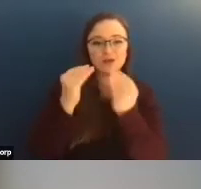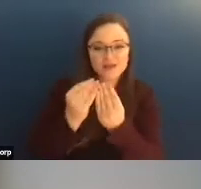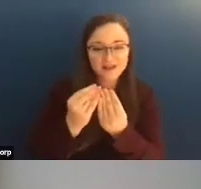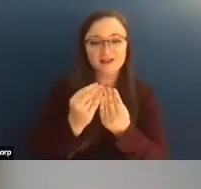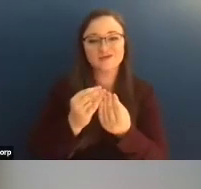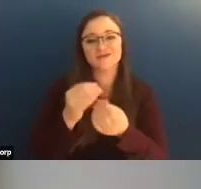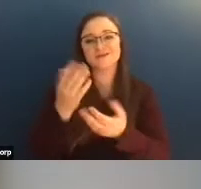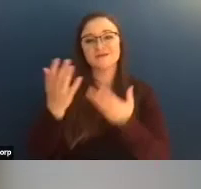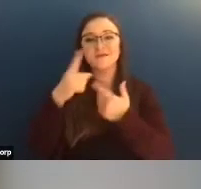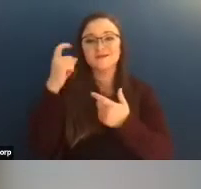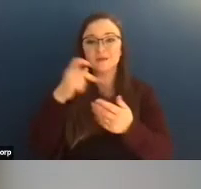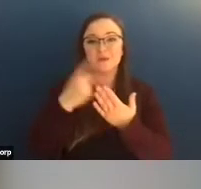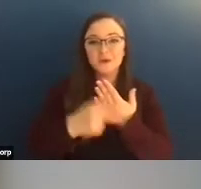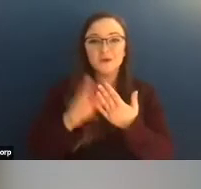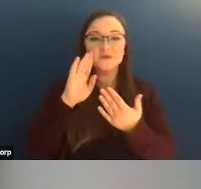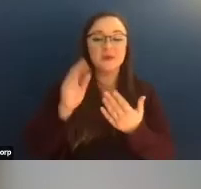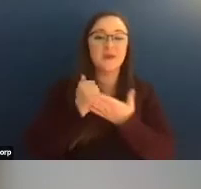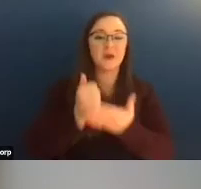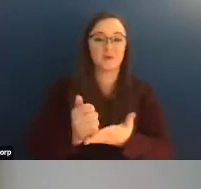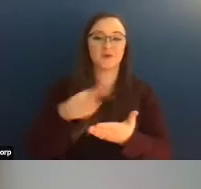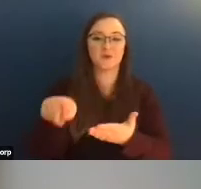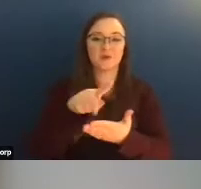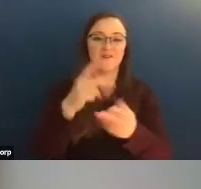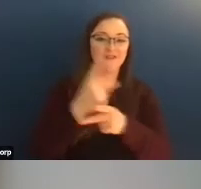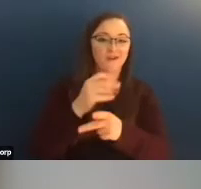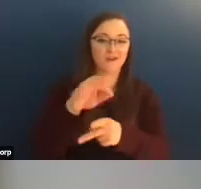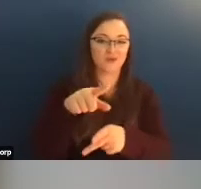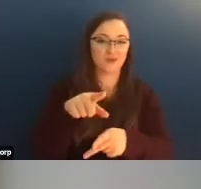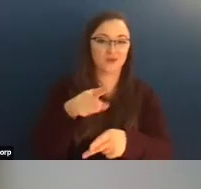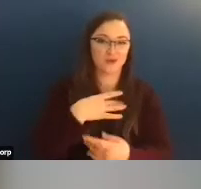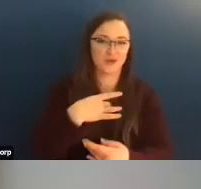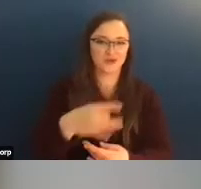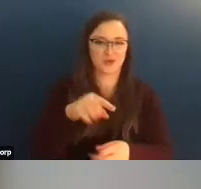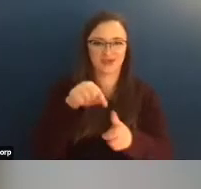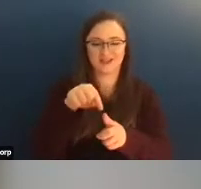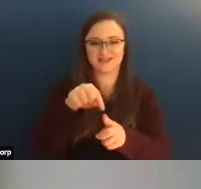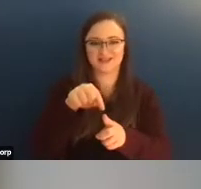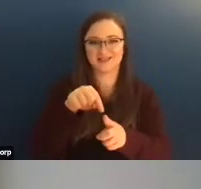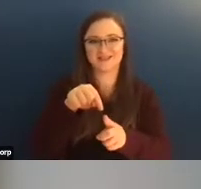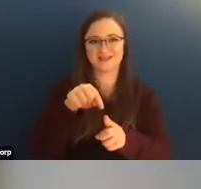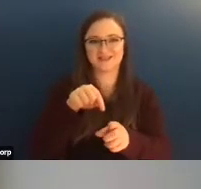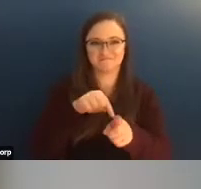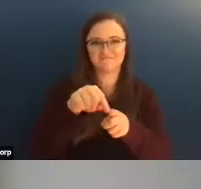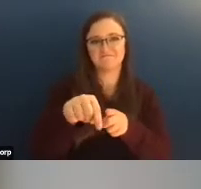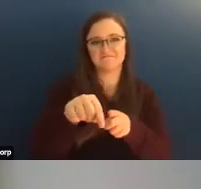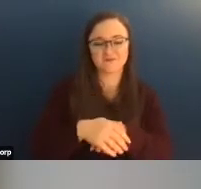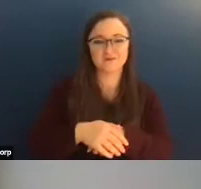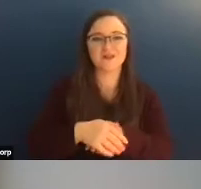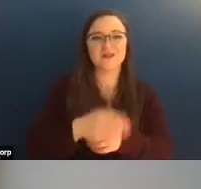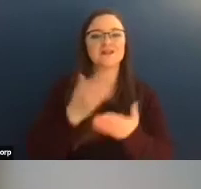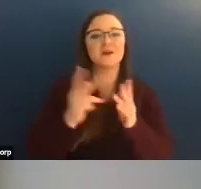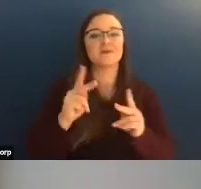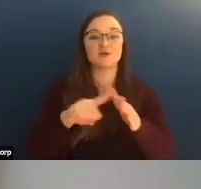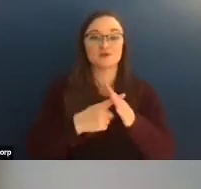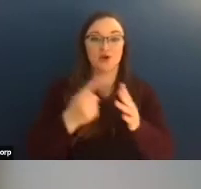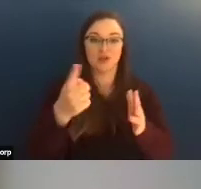know, summer programs, things like that can help you figure out whether you like these things. You know, there's plenty of people that wanted to be a physician and they're like, all right, let me